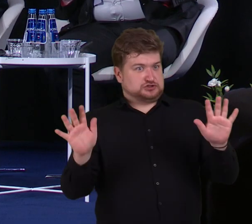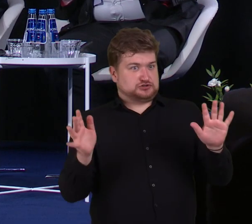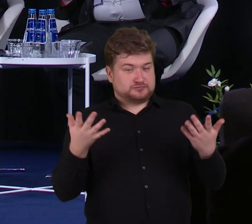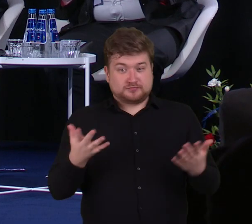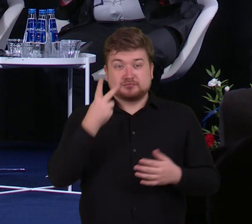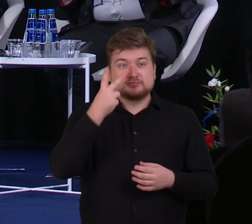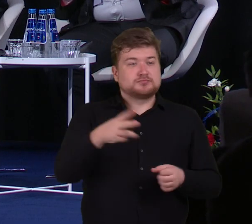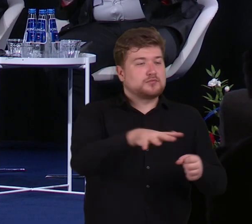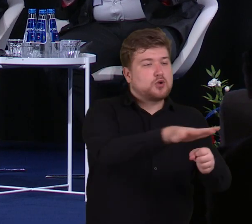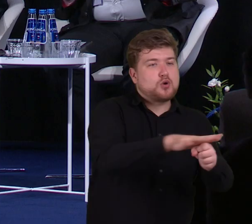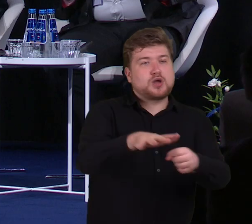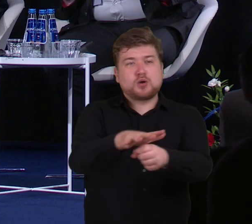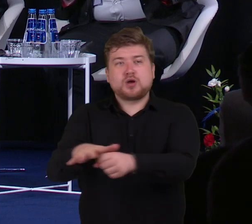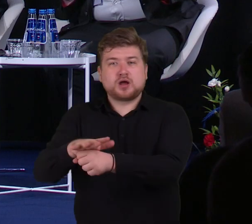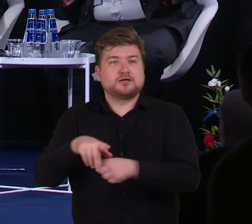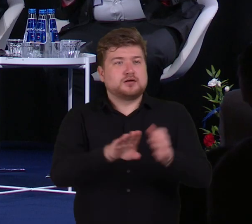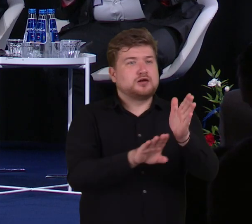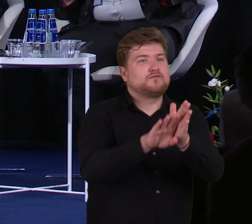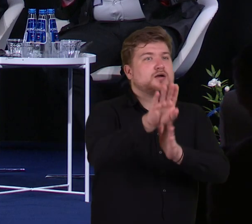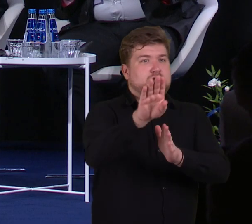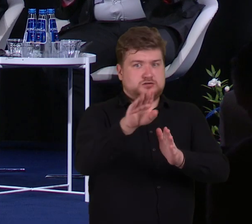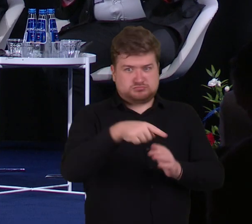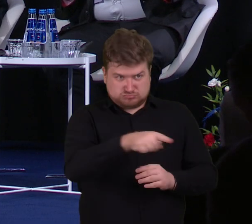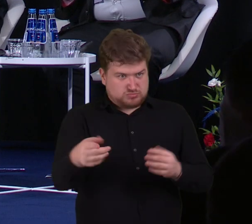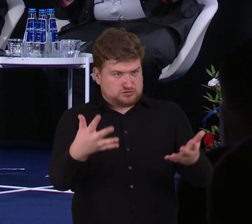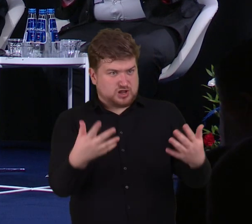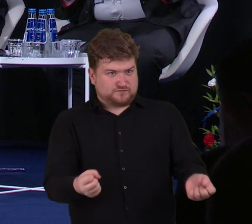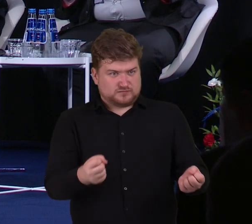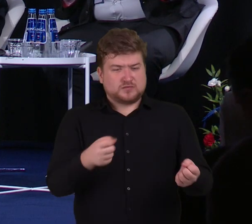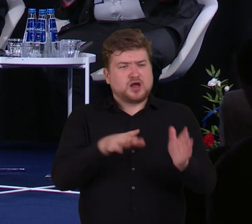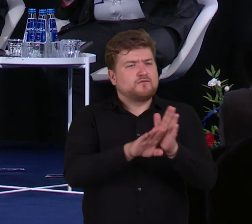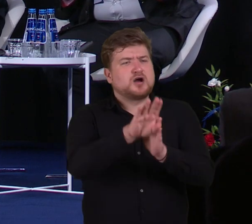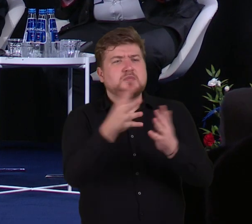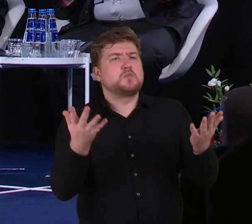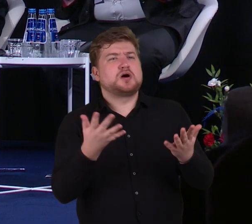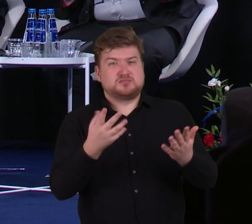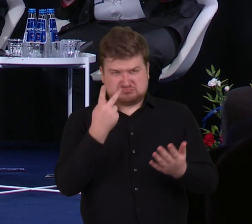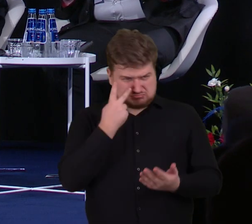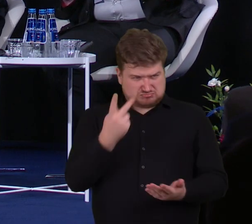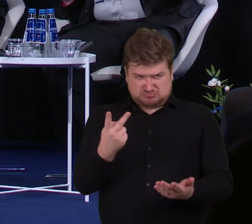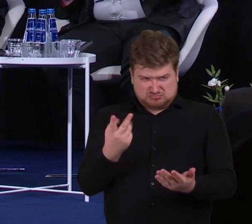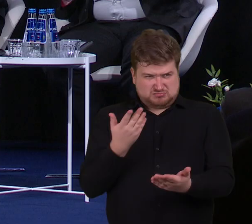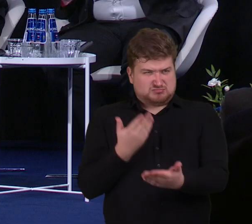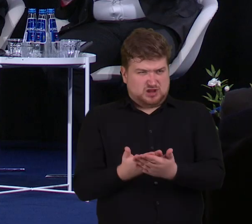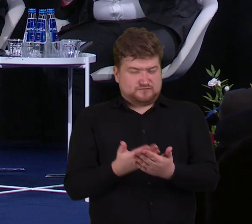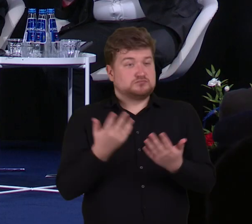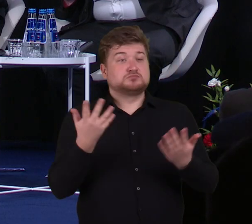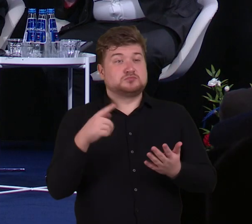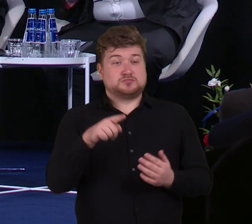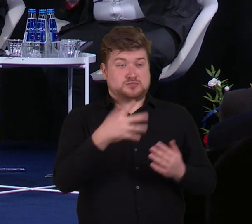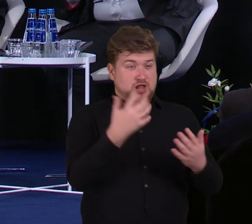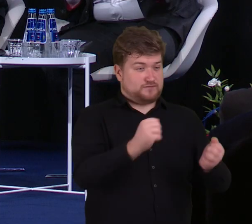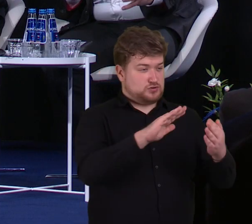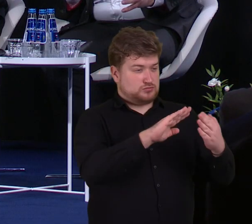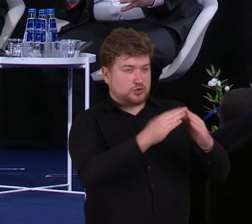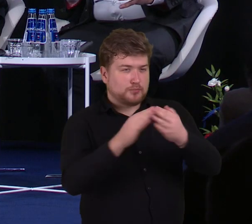civil society is not really well organized, then you do very simple projects. But